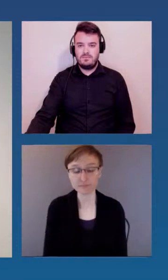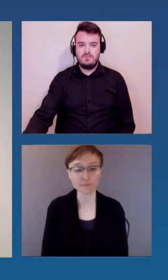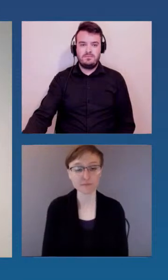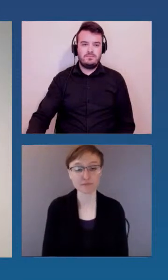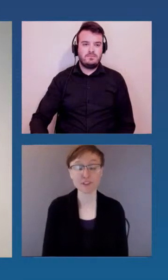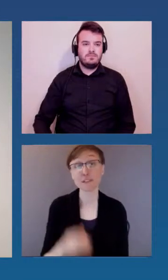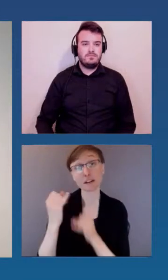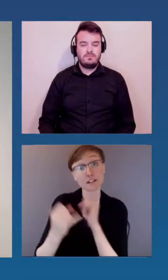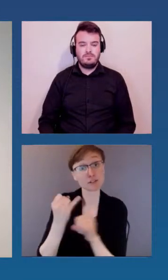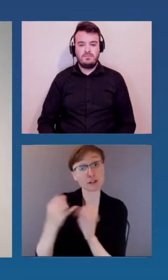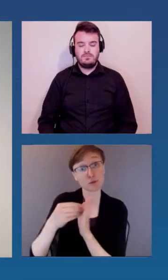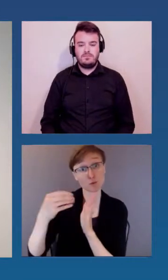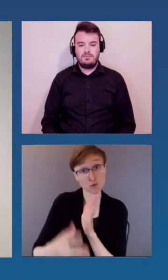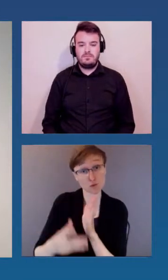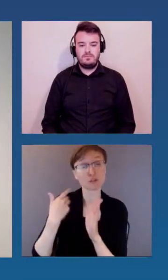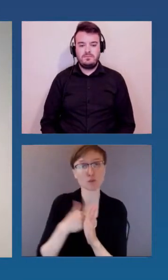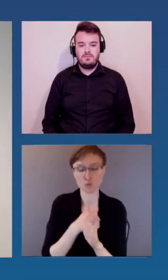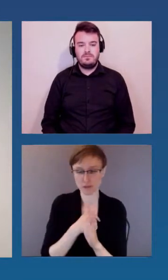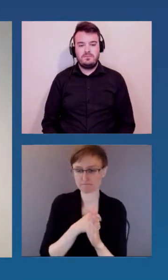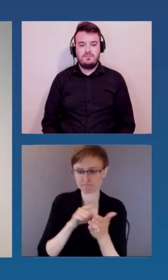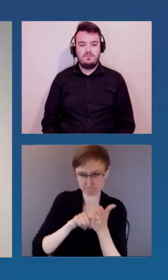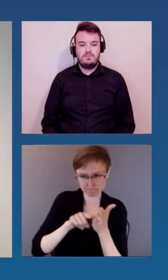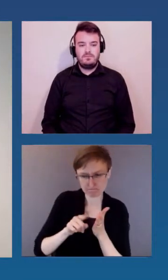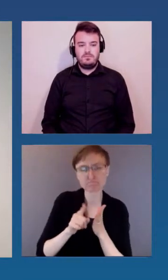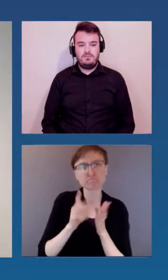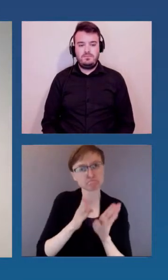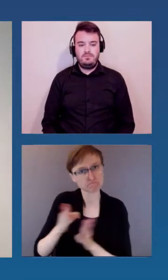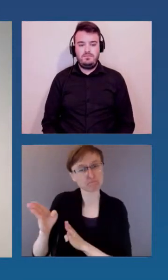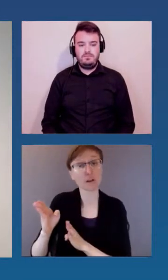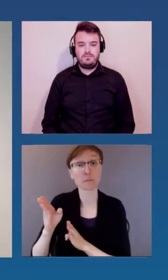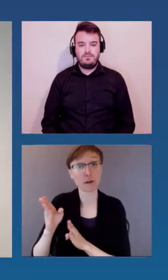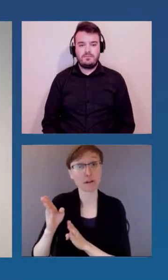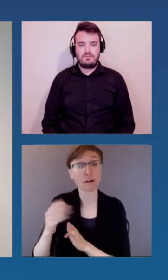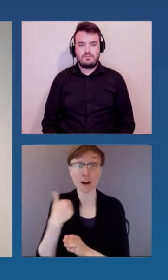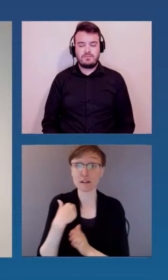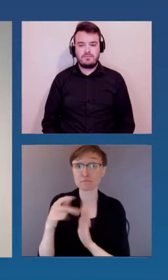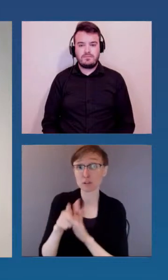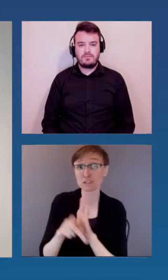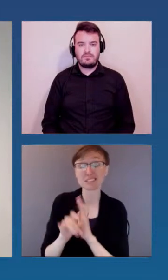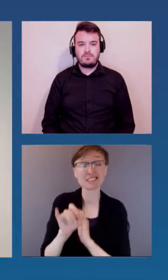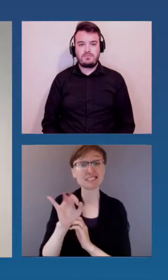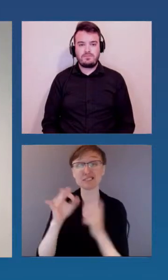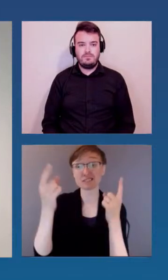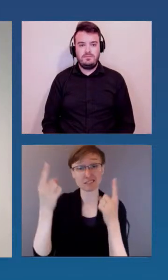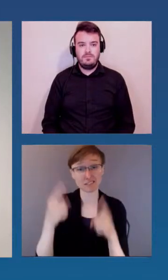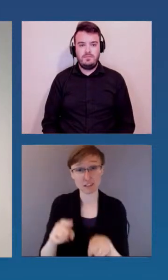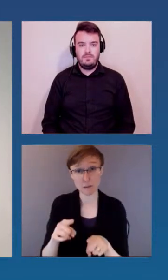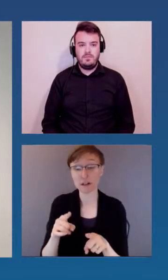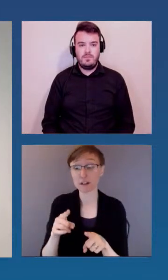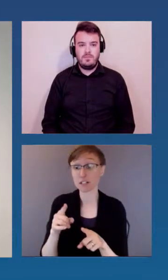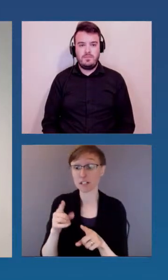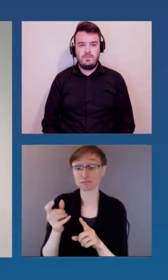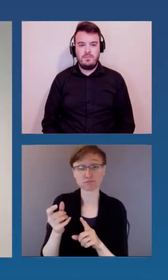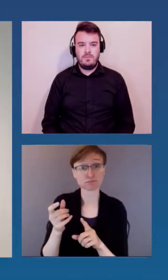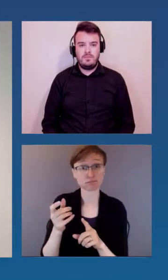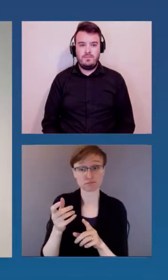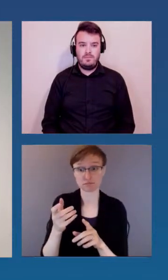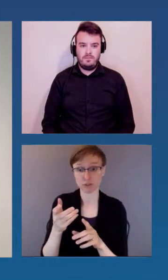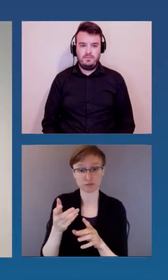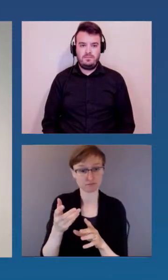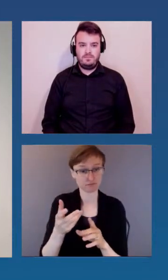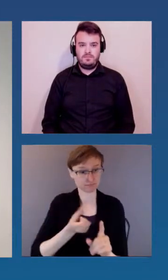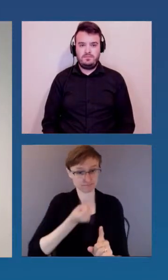fall semester or welcome you for the first time. We've been really focusing, there's been a lot in the news about school preparation, but on the